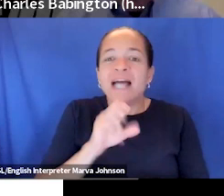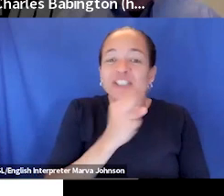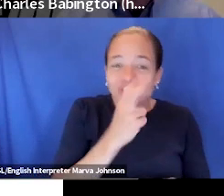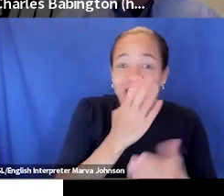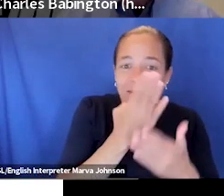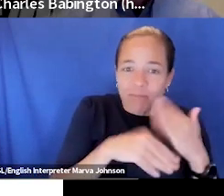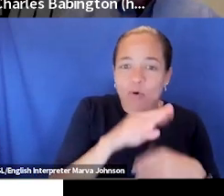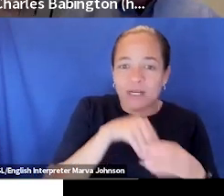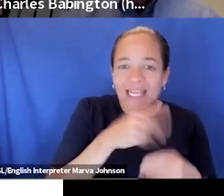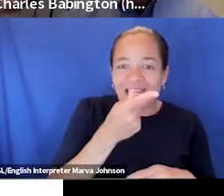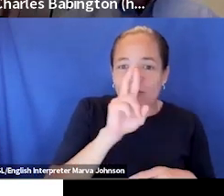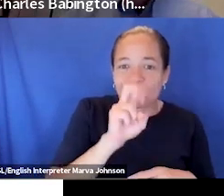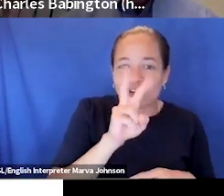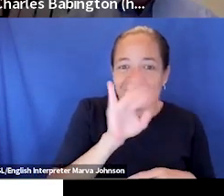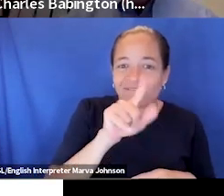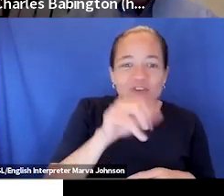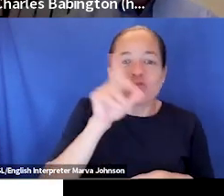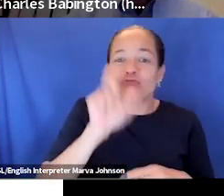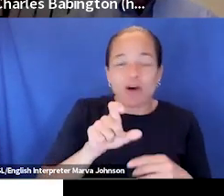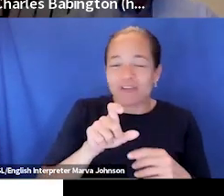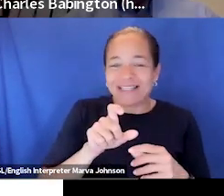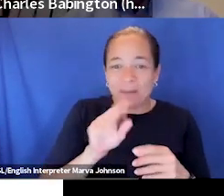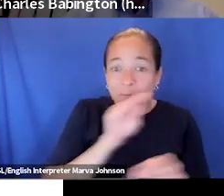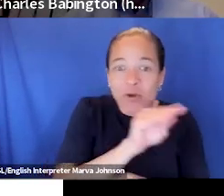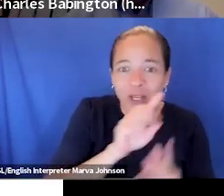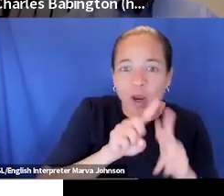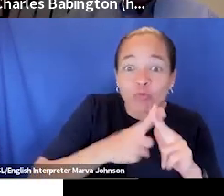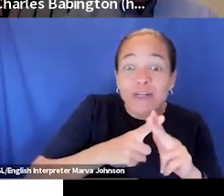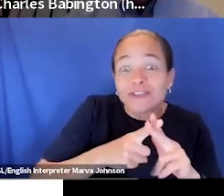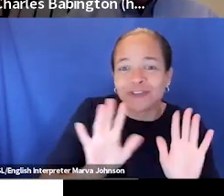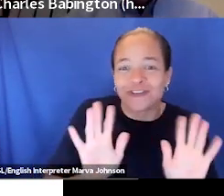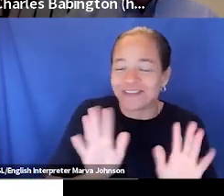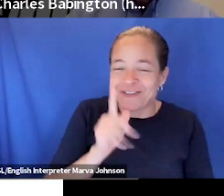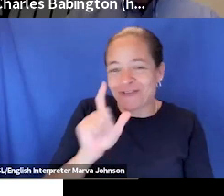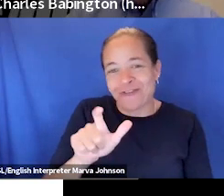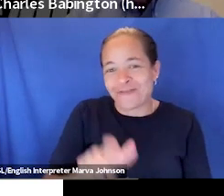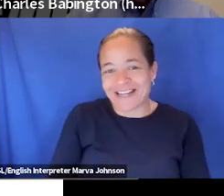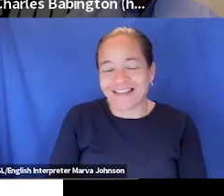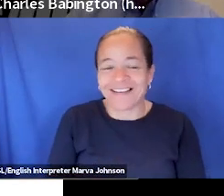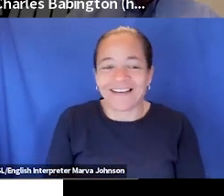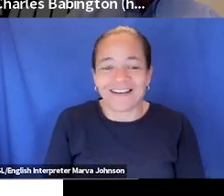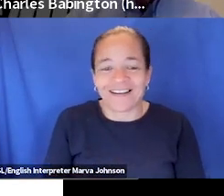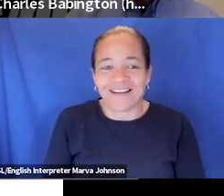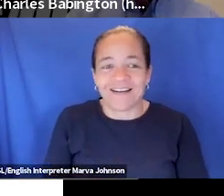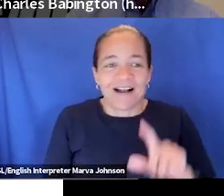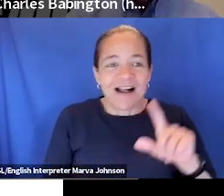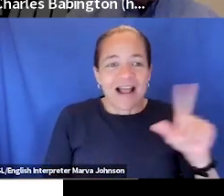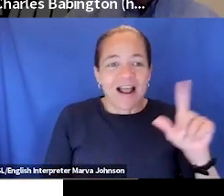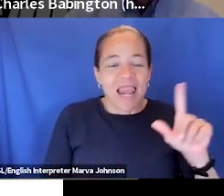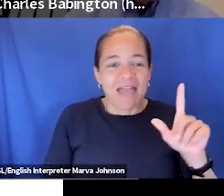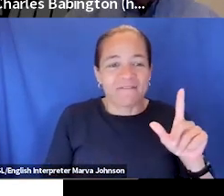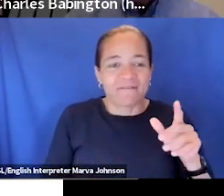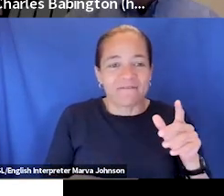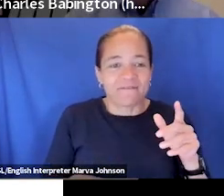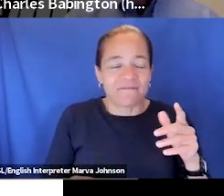reader gets it. You don't need to throw in a word like originally. Left-hand corner is no different from left shoulder, left